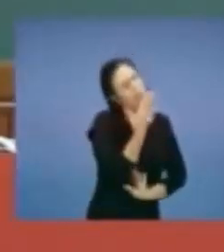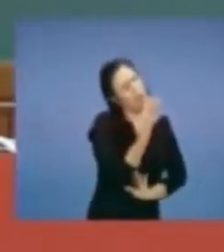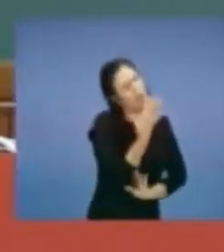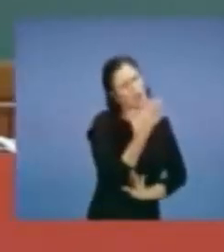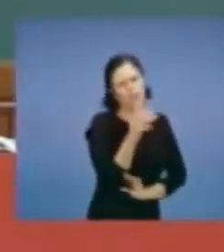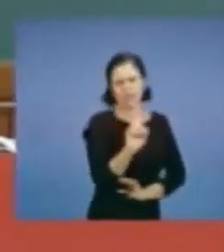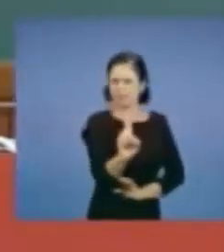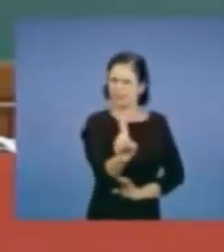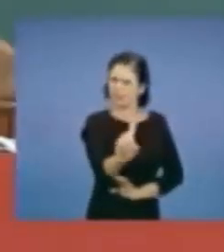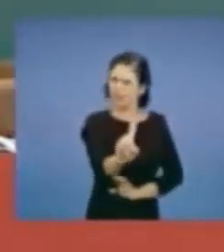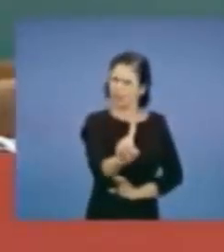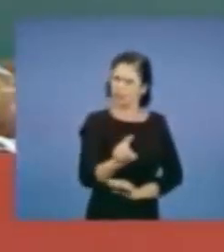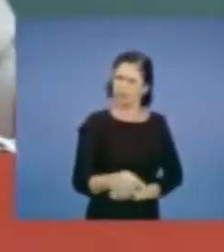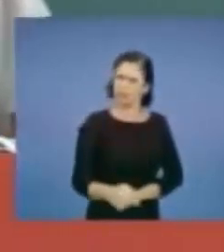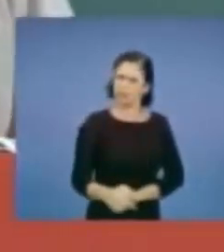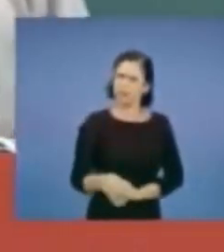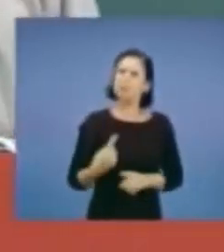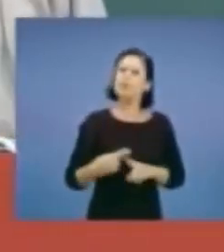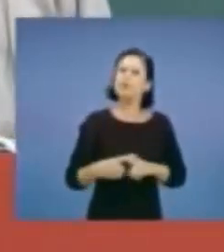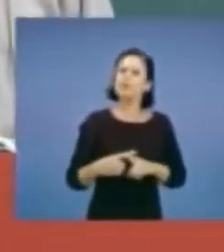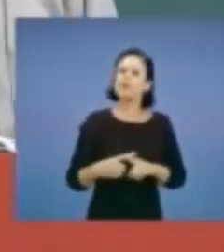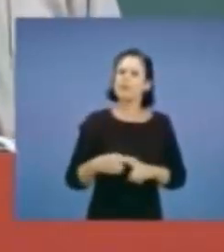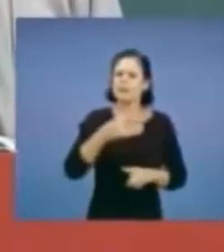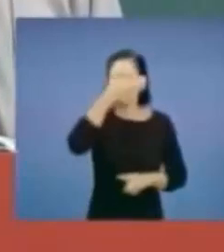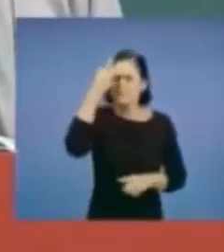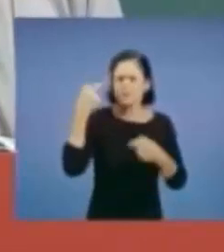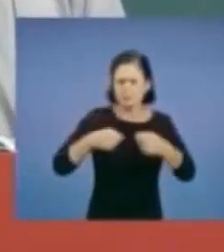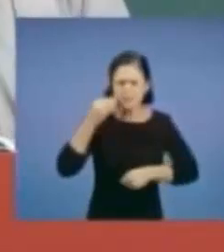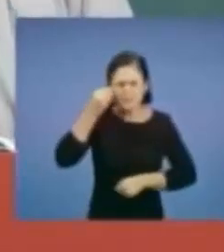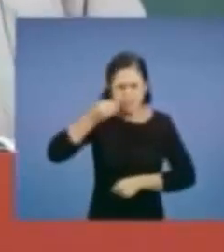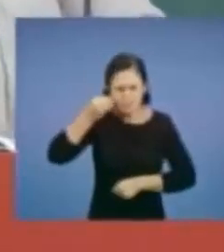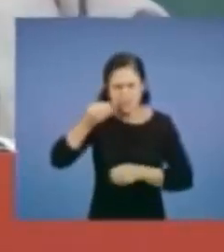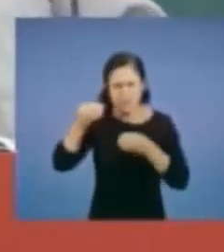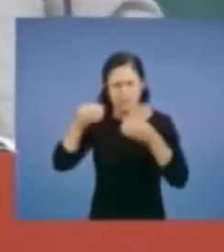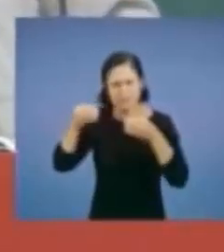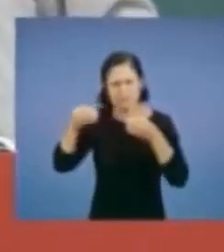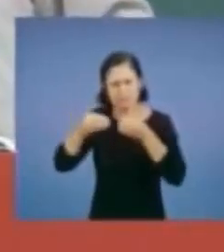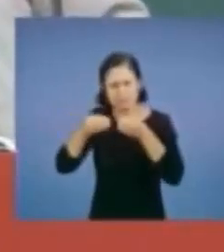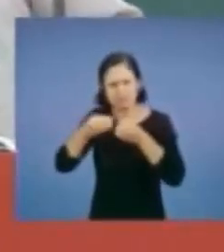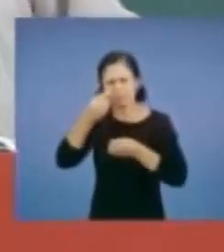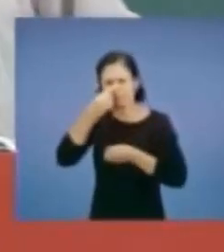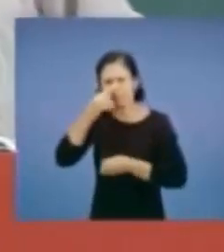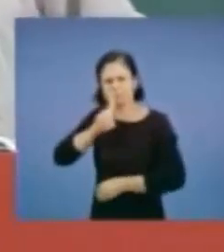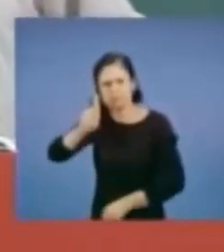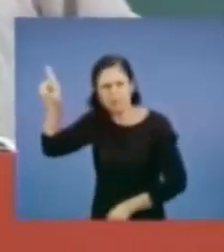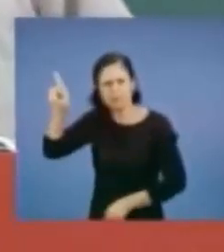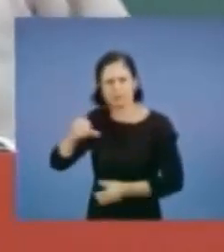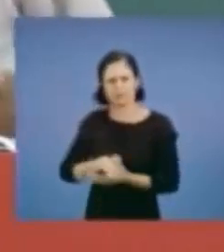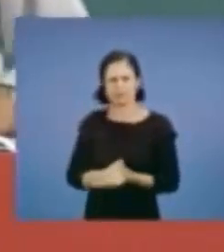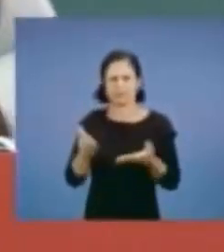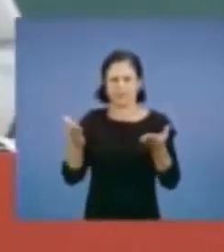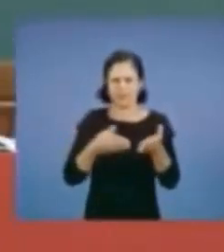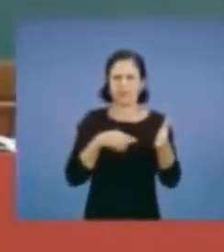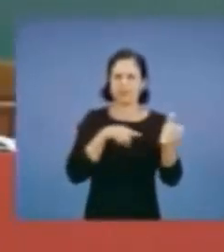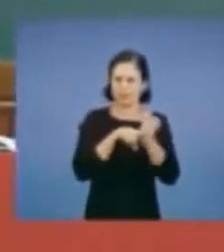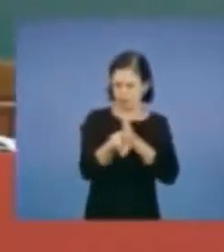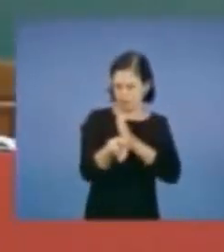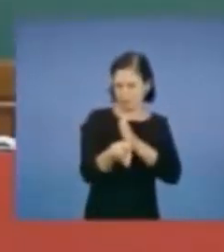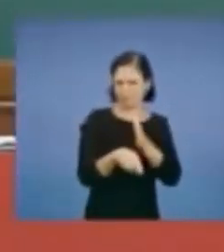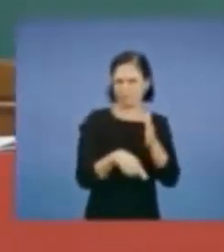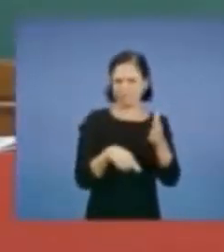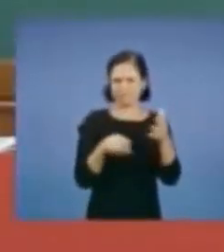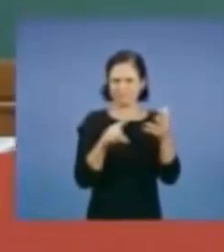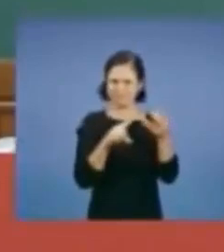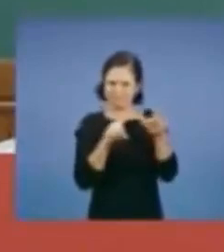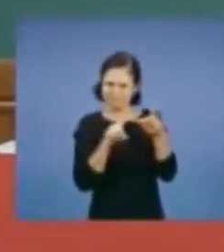good, a message, it doesn't matter. Man, it is an experience, personal experience with God. So let's go to the